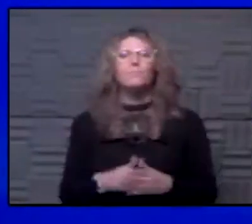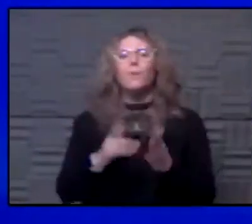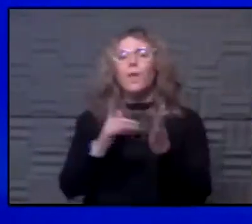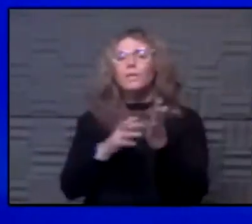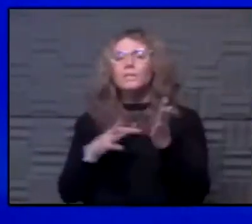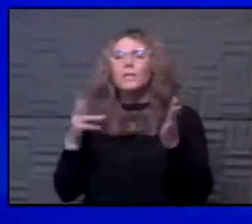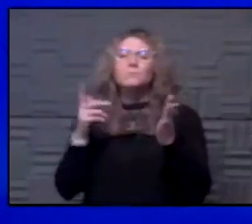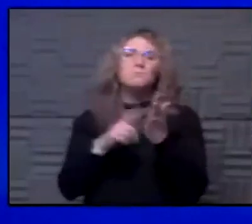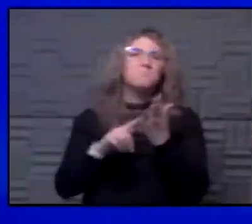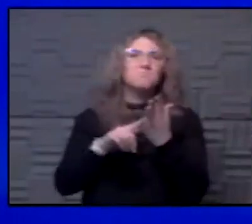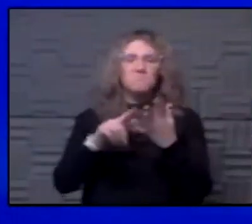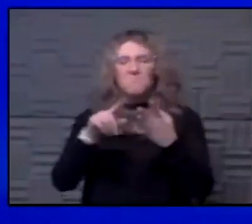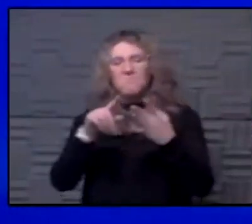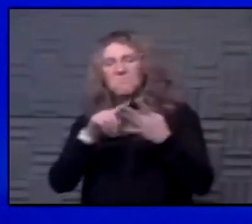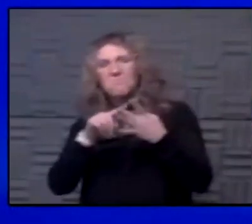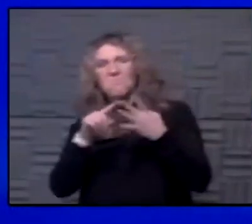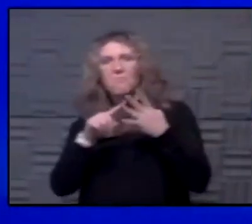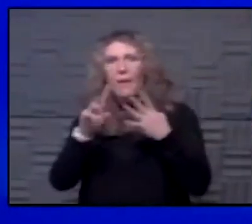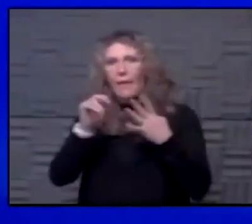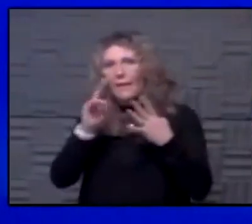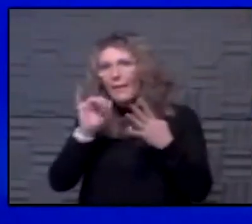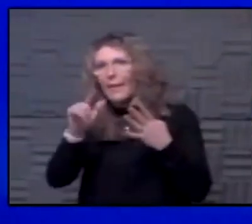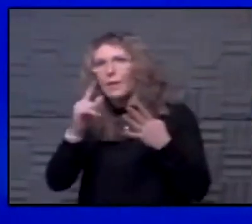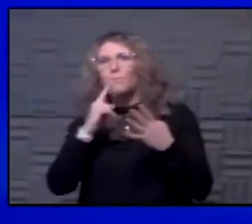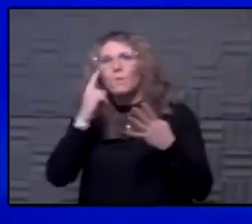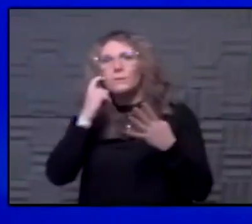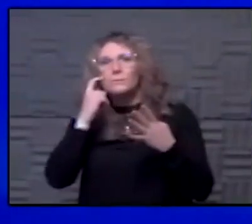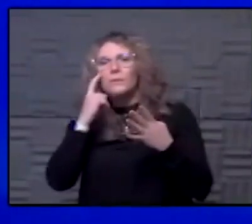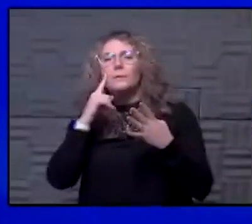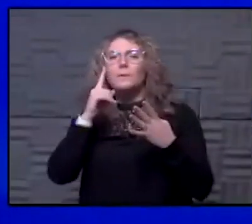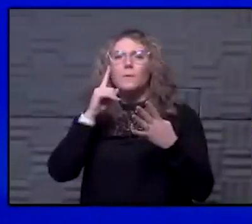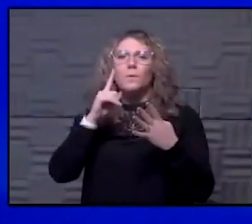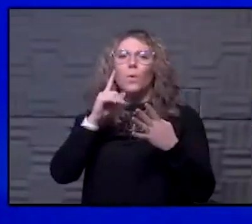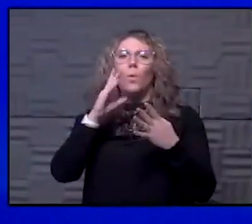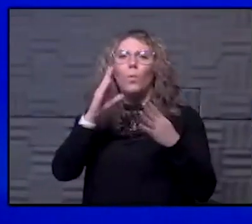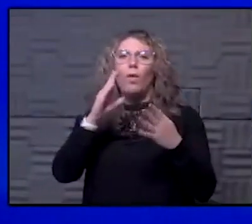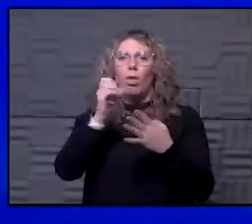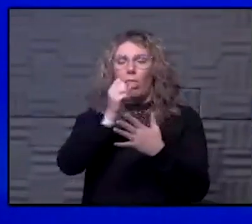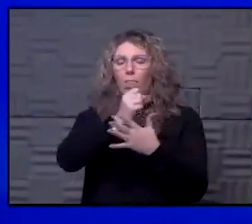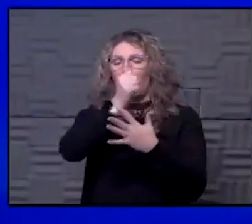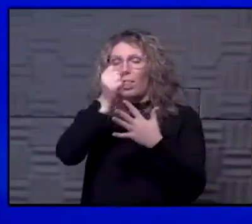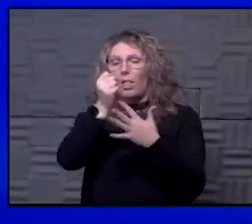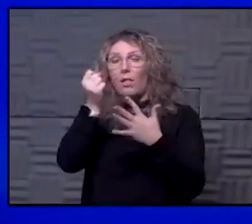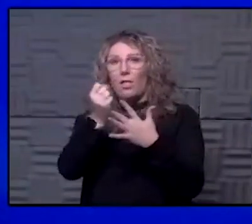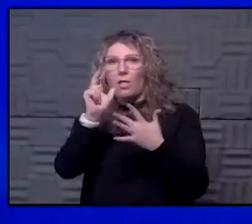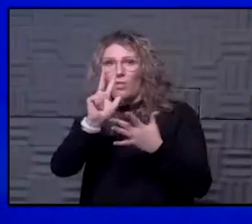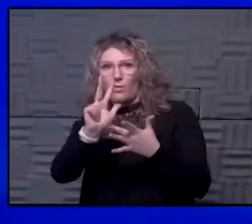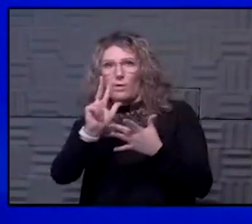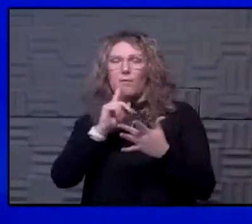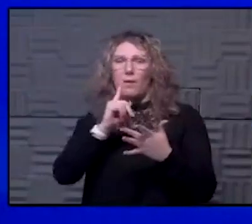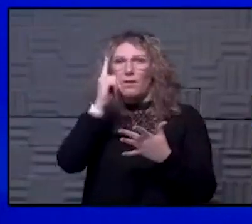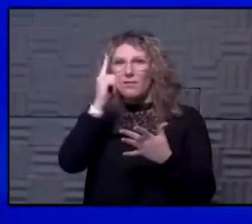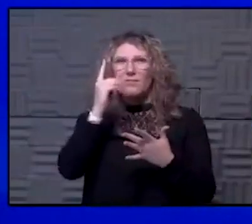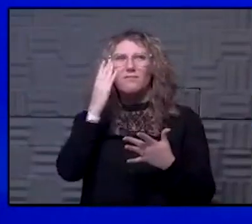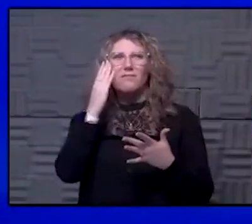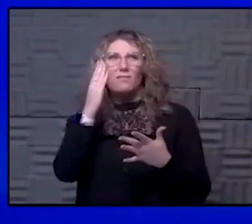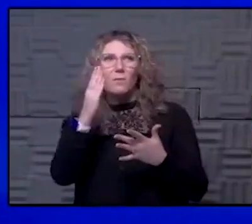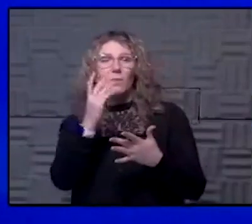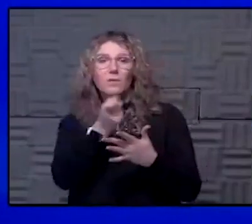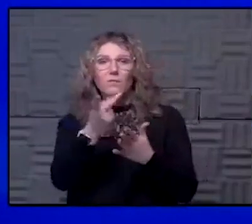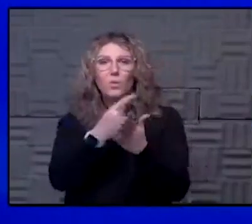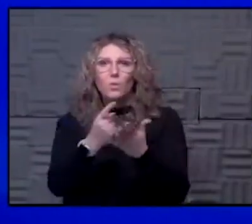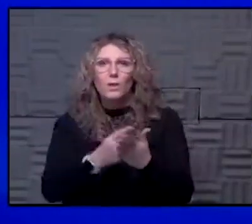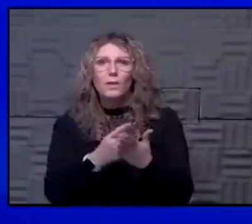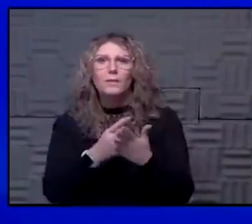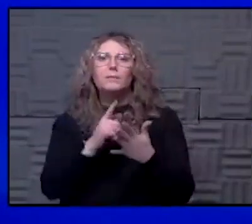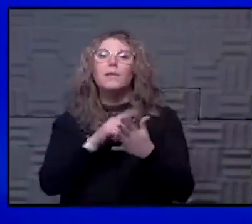Sometime around middle of April, I suspect, we're going to be going into phase 3. I think phase 3 is going to last a few weeks, and then we're